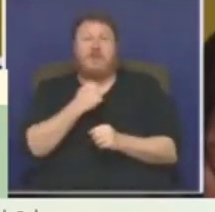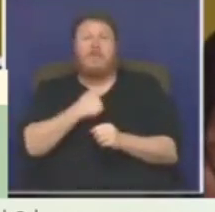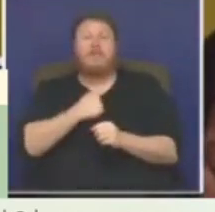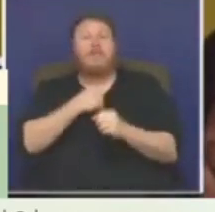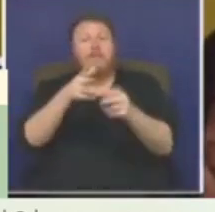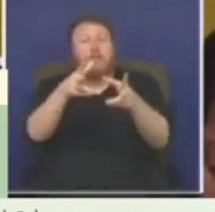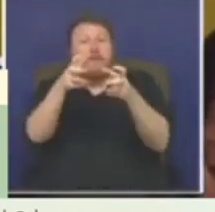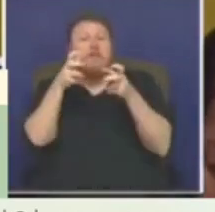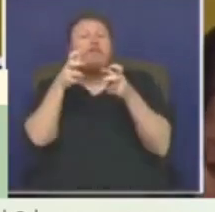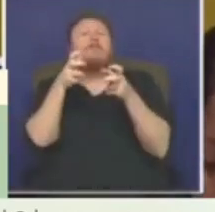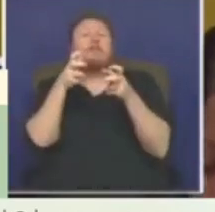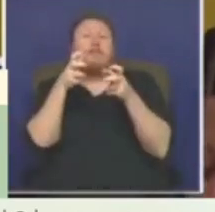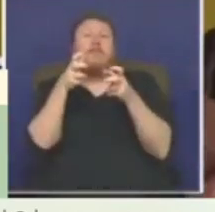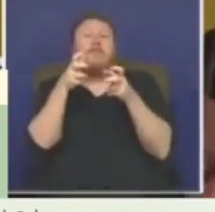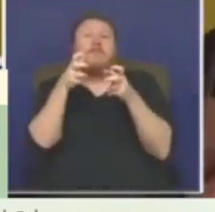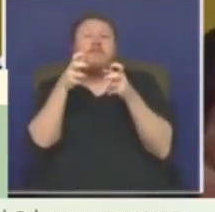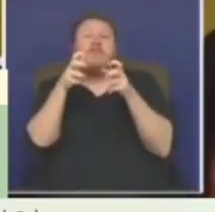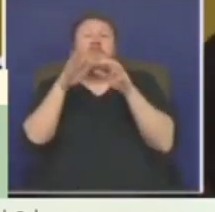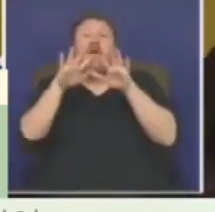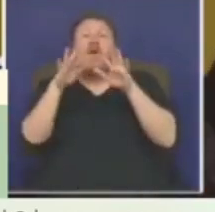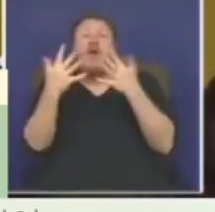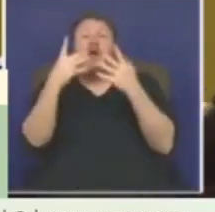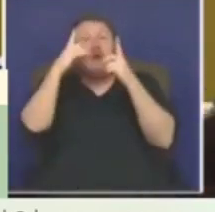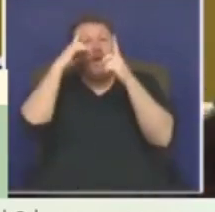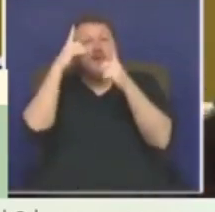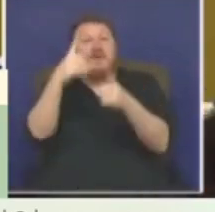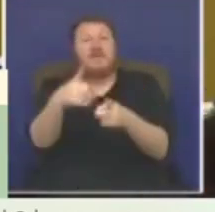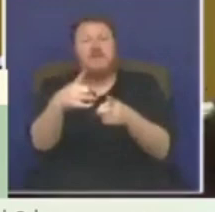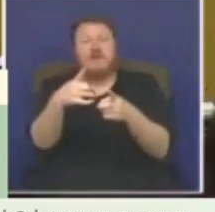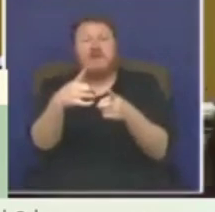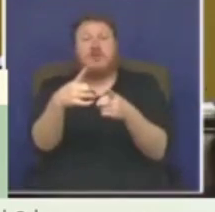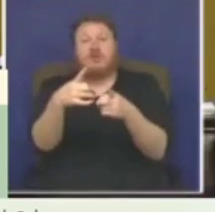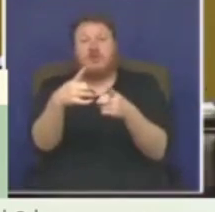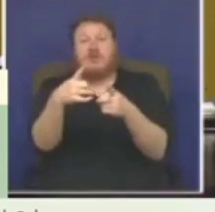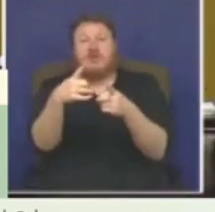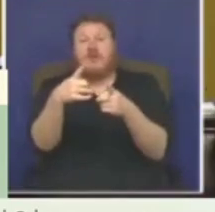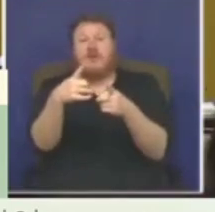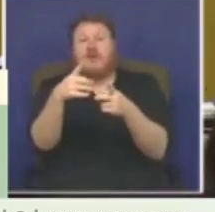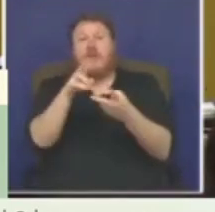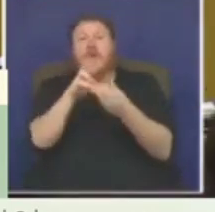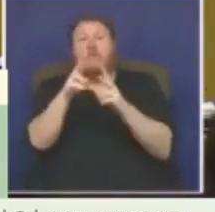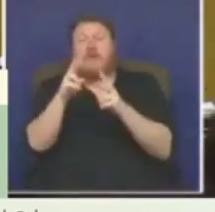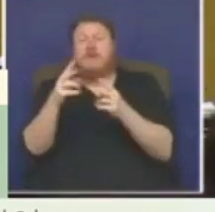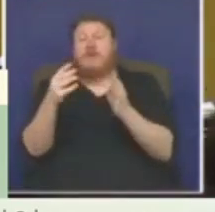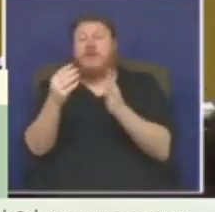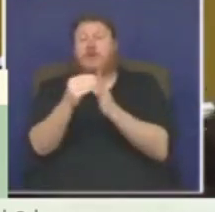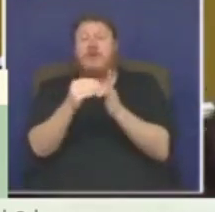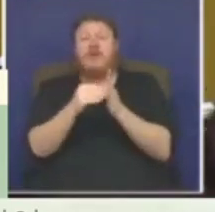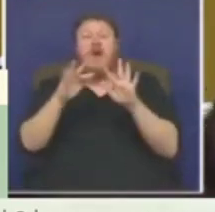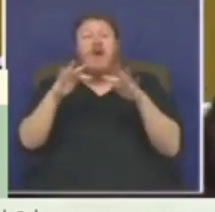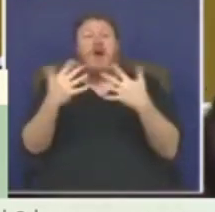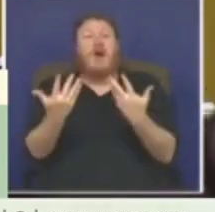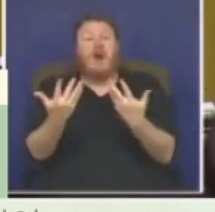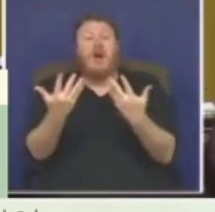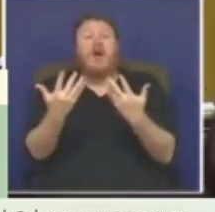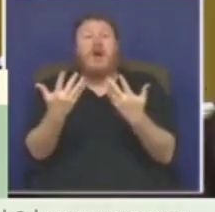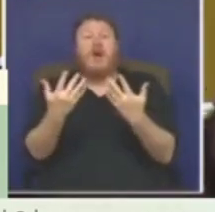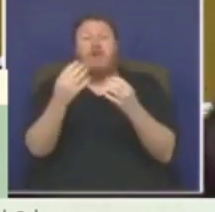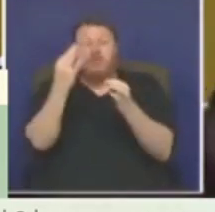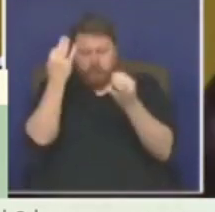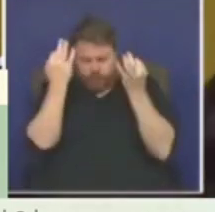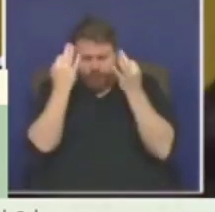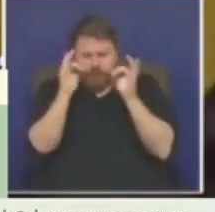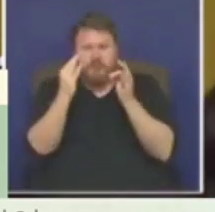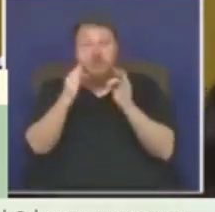that I will allow the decision on the amendment to stand over, to allow for consultation, proper